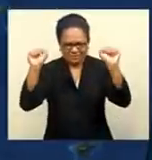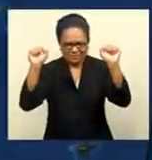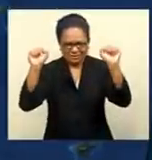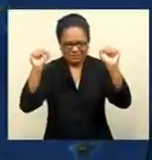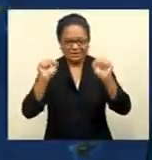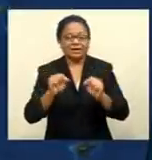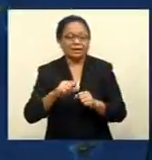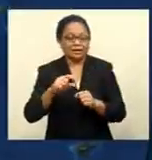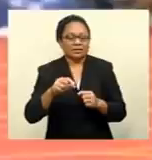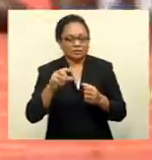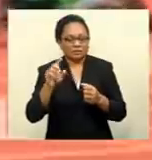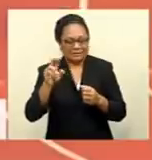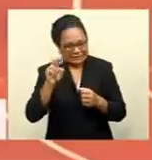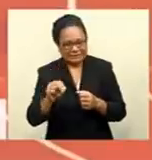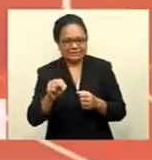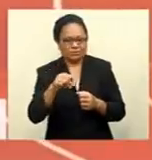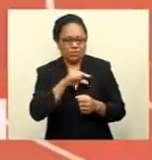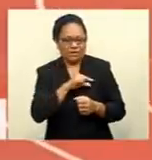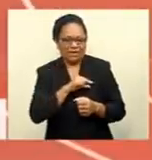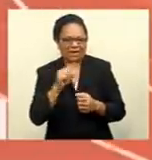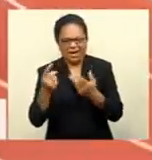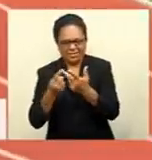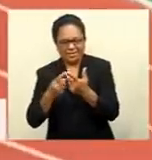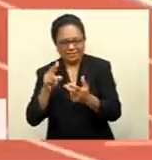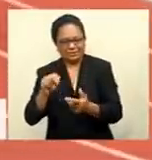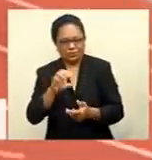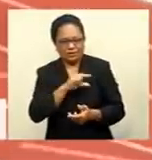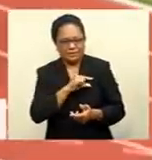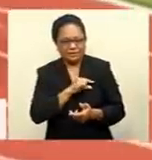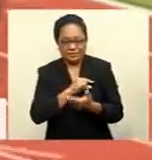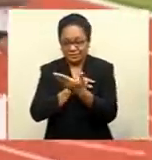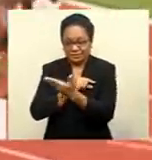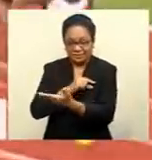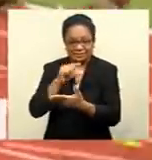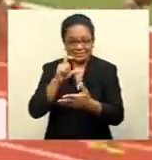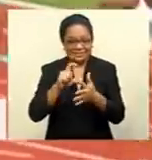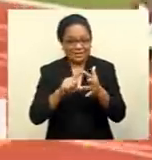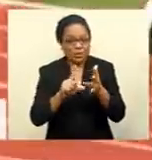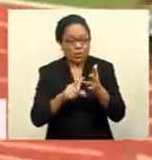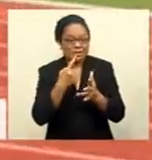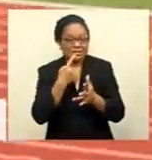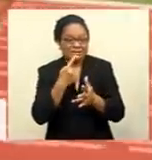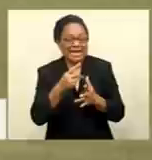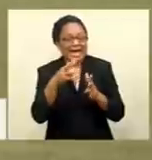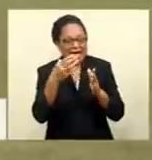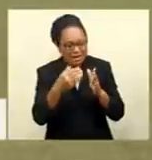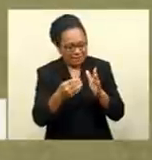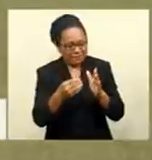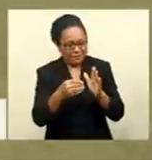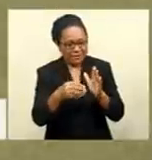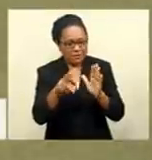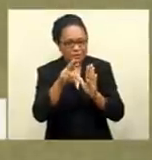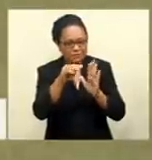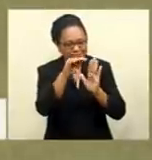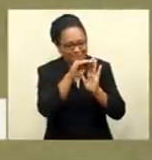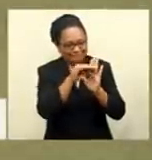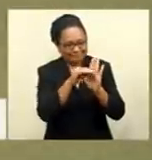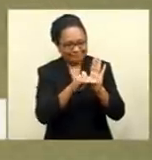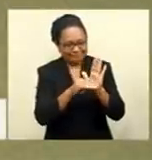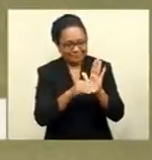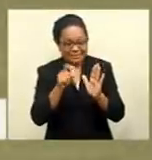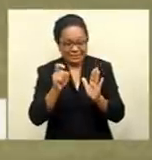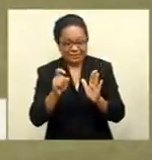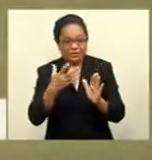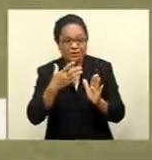to qualify. Fasanok Chief Executive Lorraine Ma says they have their own criteria for taking a Team Fiji contingent